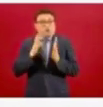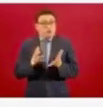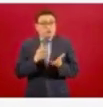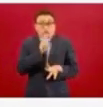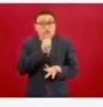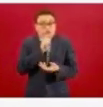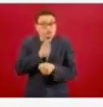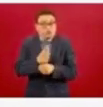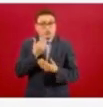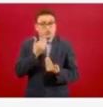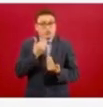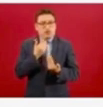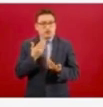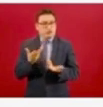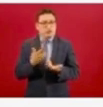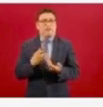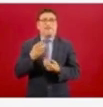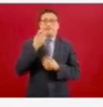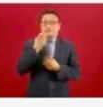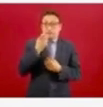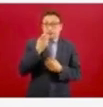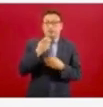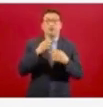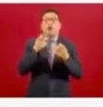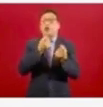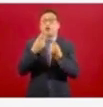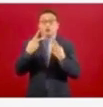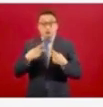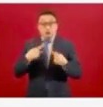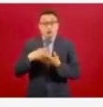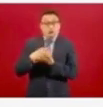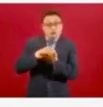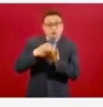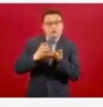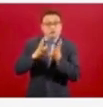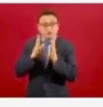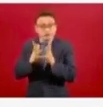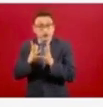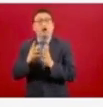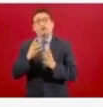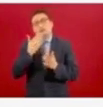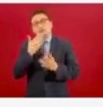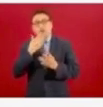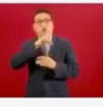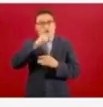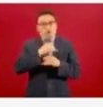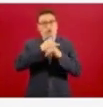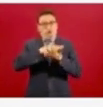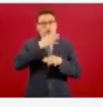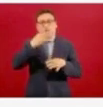But it also has certain limitations because it doesn't present the recovered